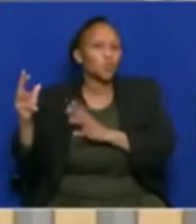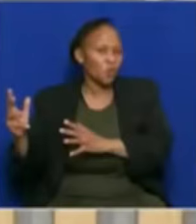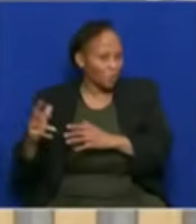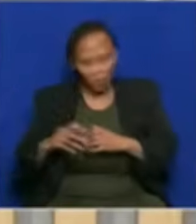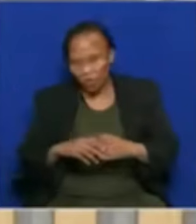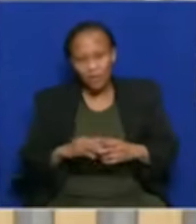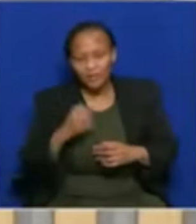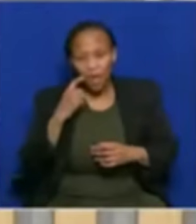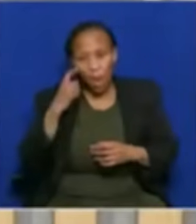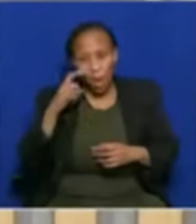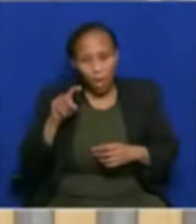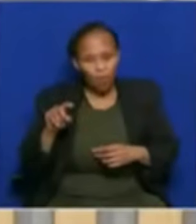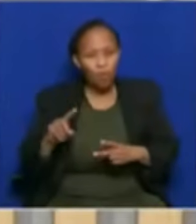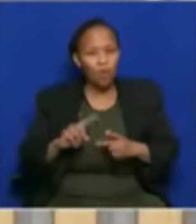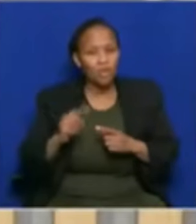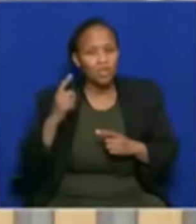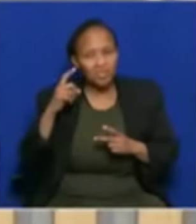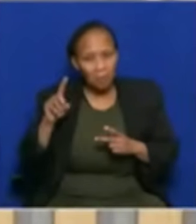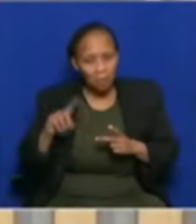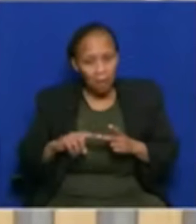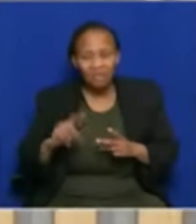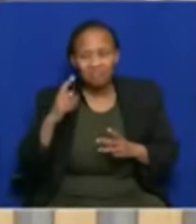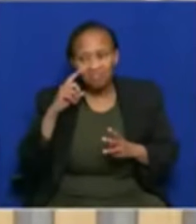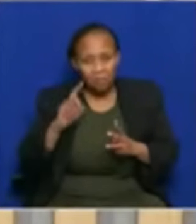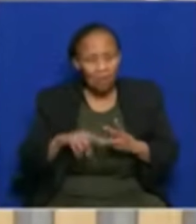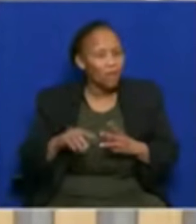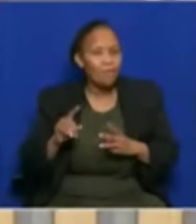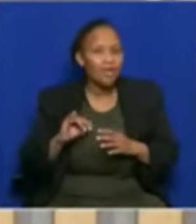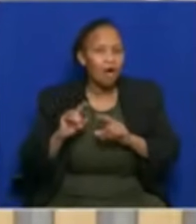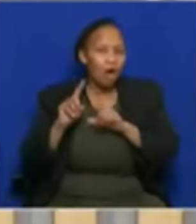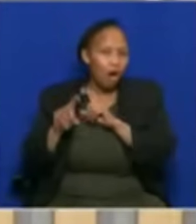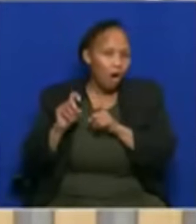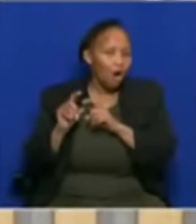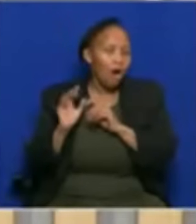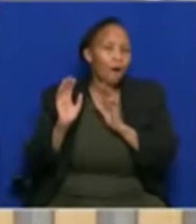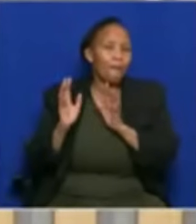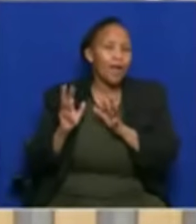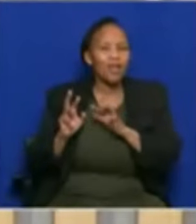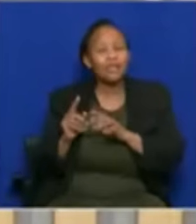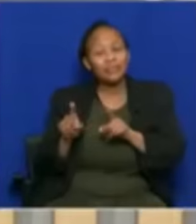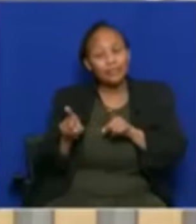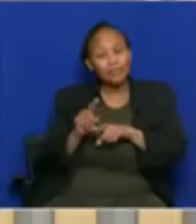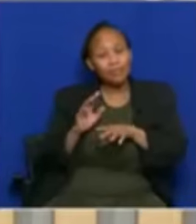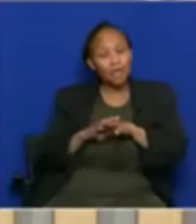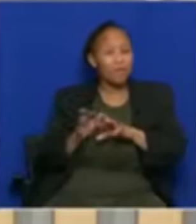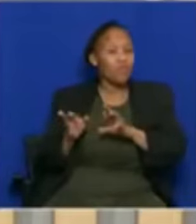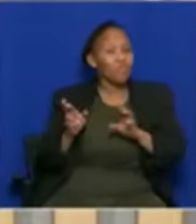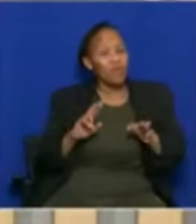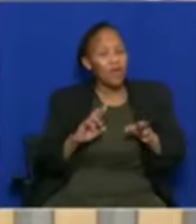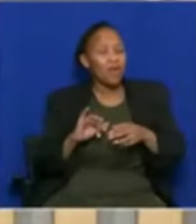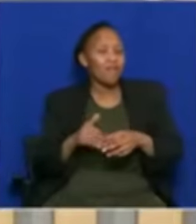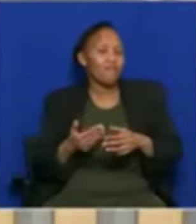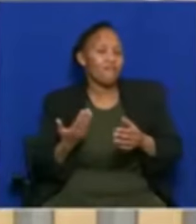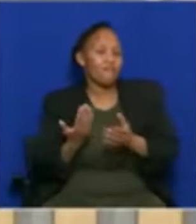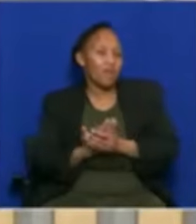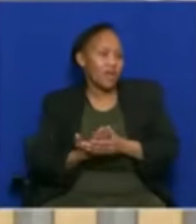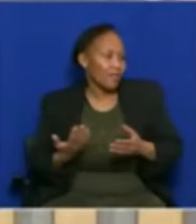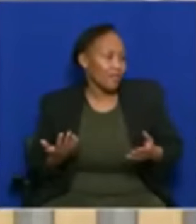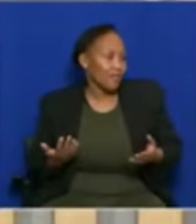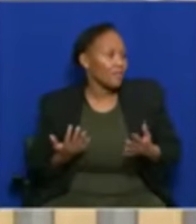busy interviewing him, referring to a file, and going on with it. It's at that matter in time,